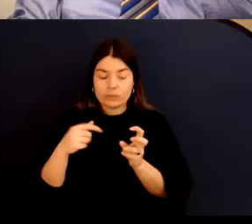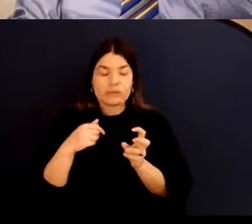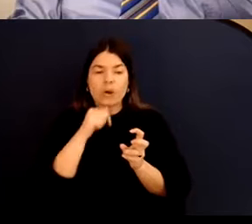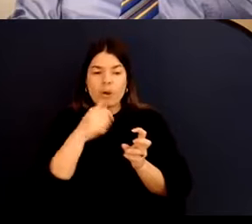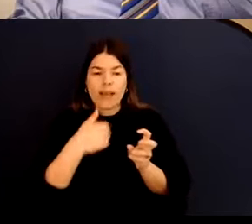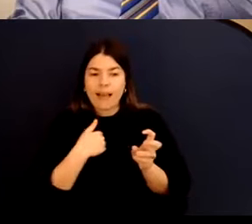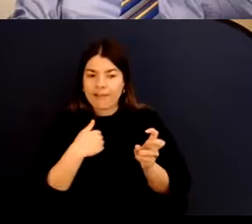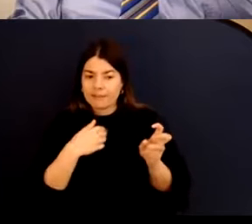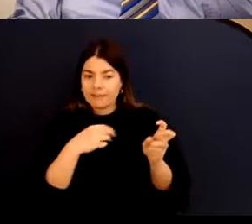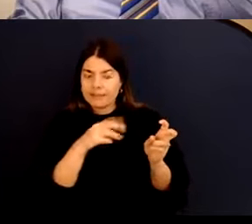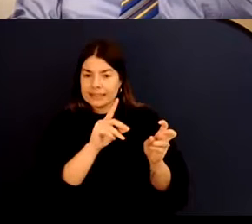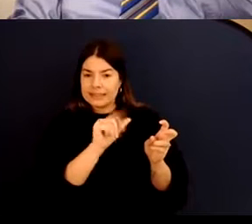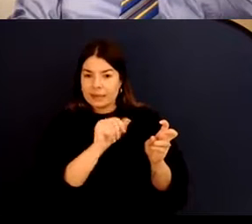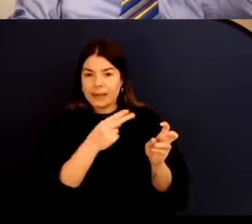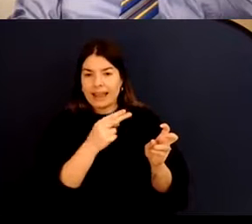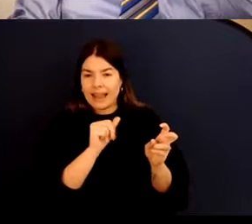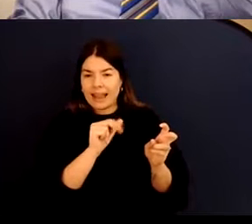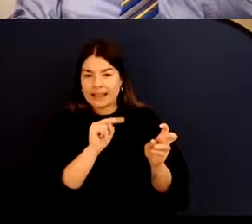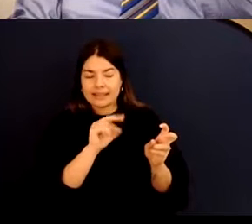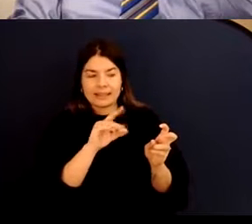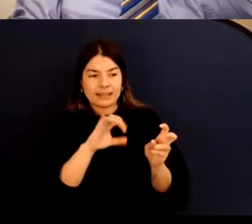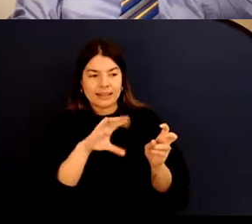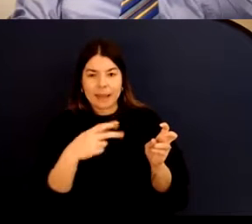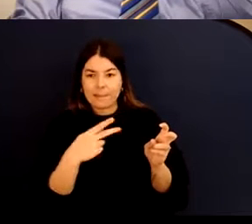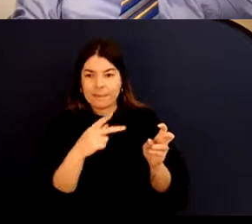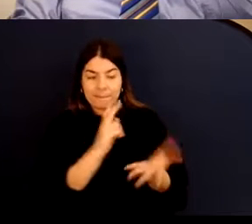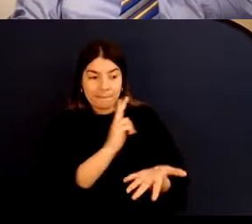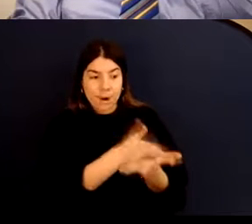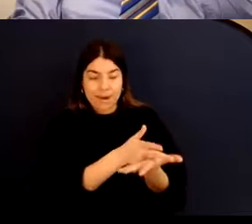me. I think these